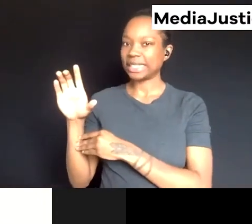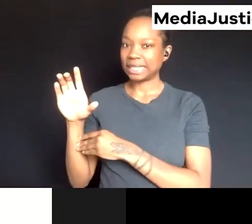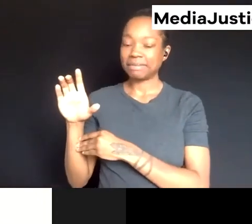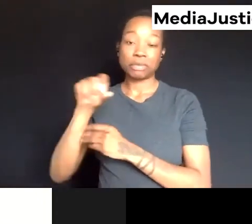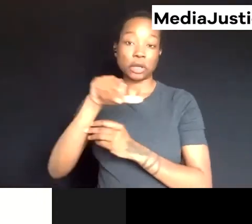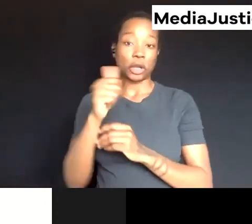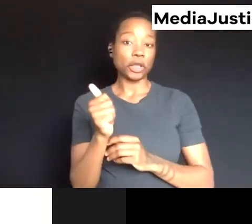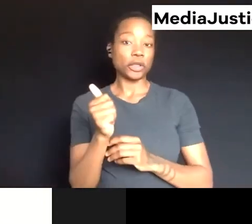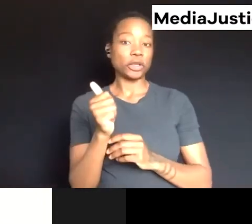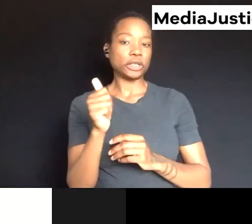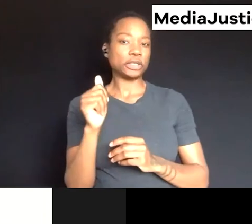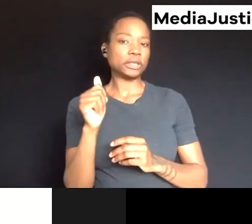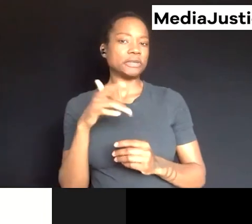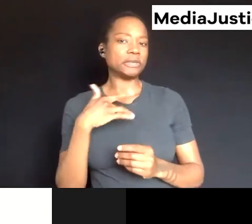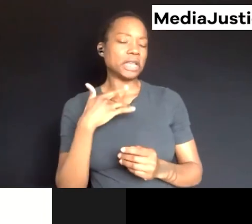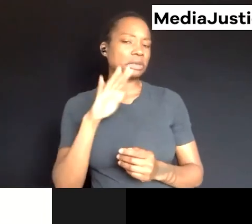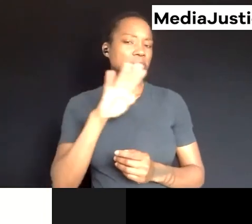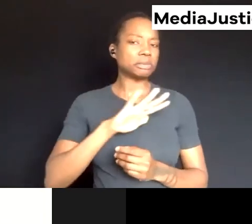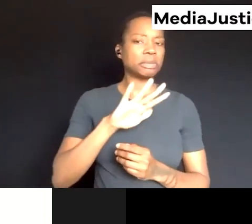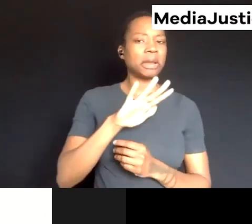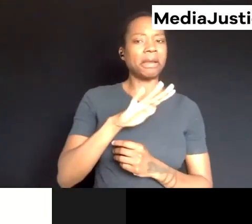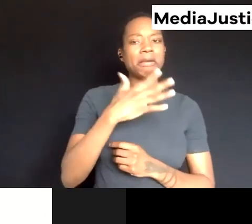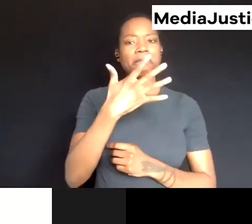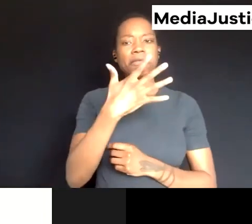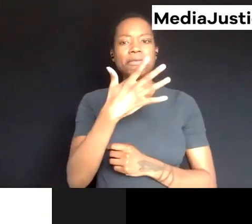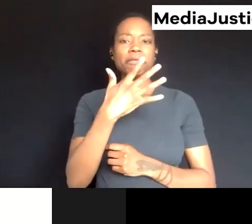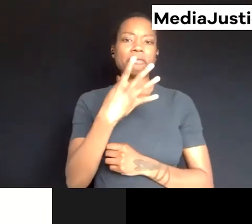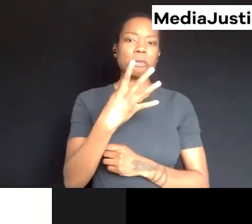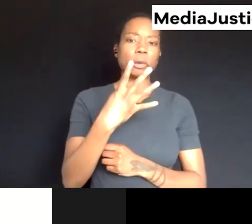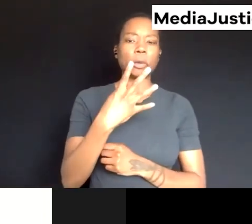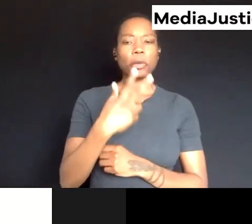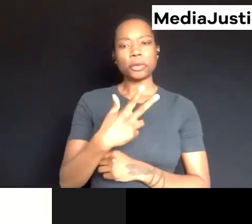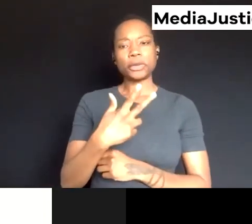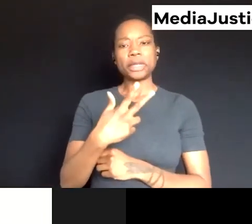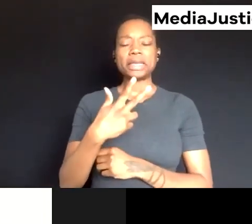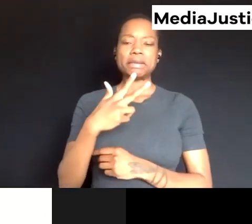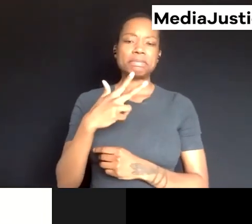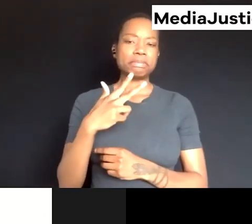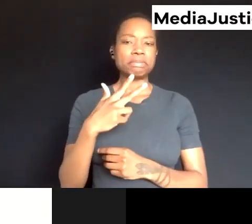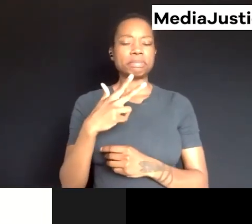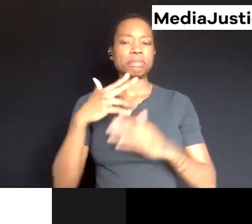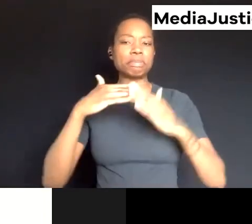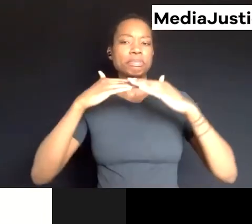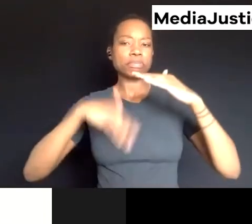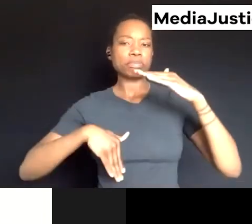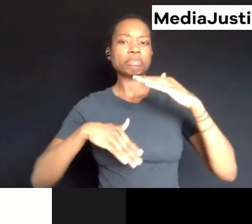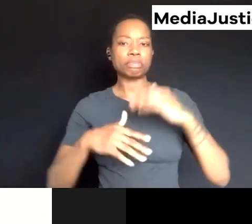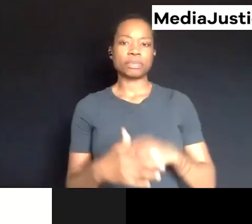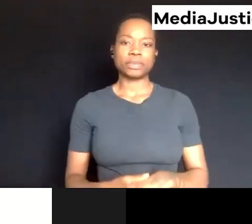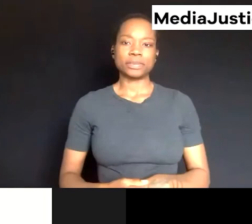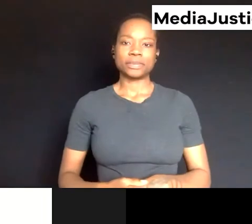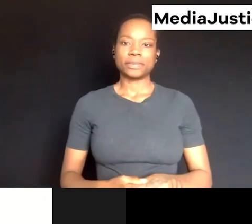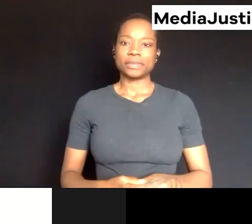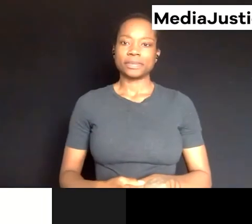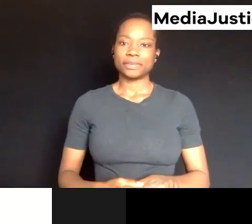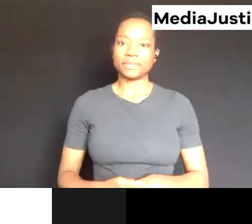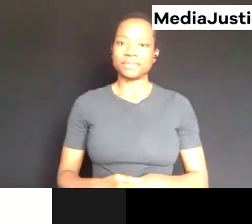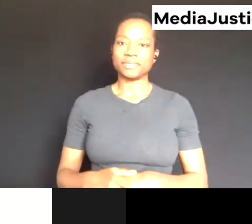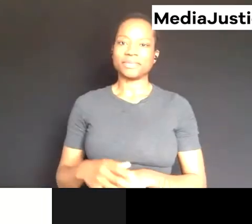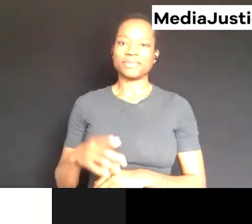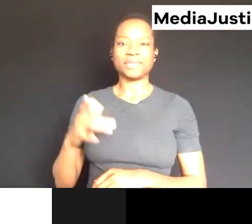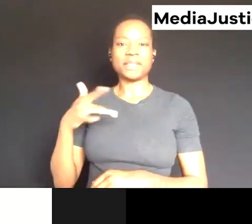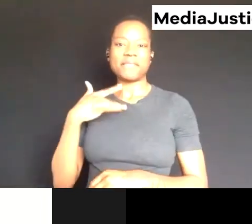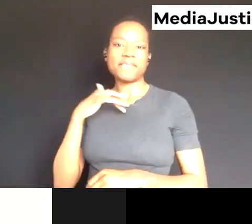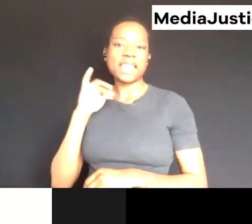that 5, 4, 3, 5 or less, okay. Y'all are doing me like Price is Right. Just like one digit